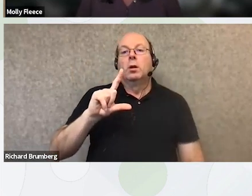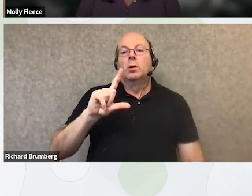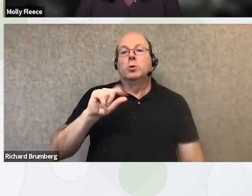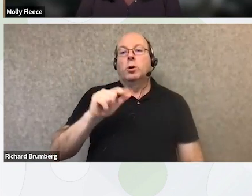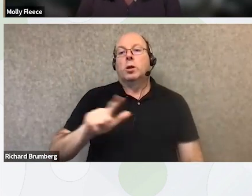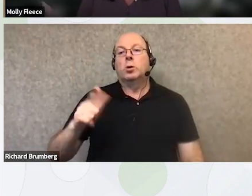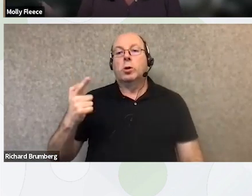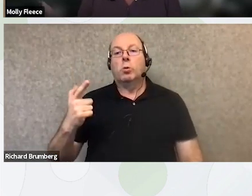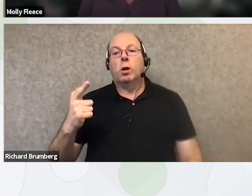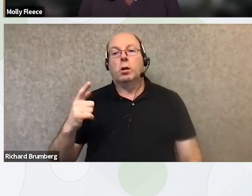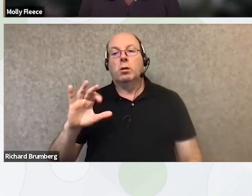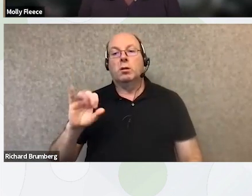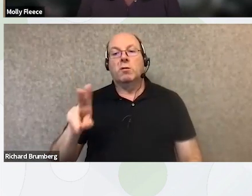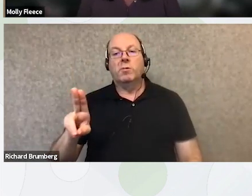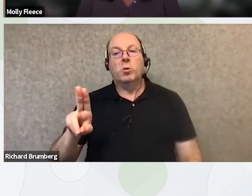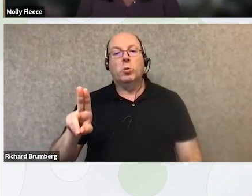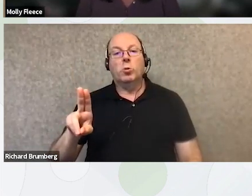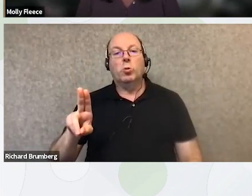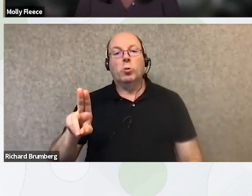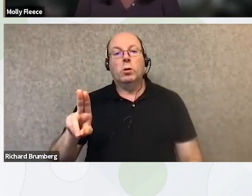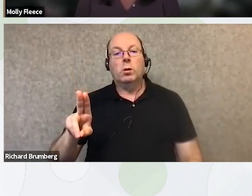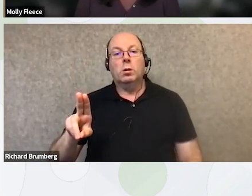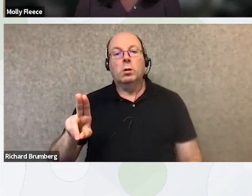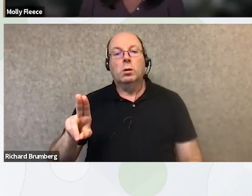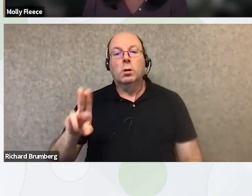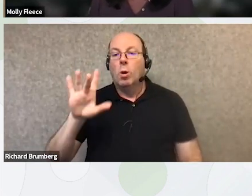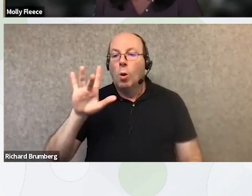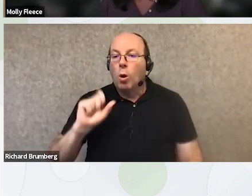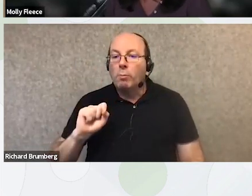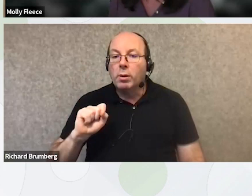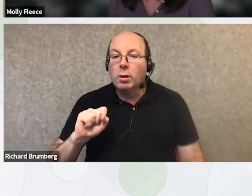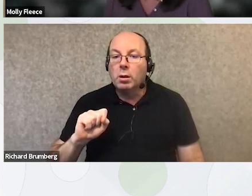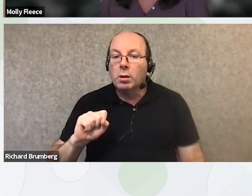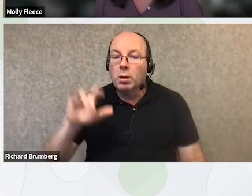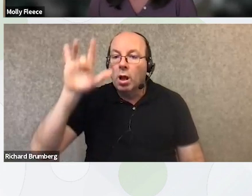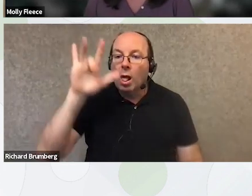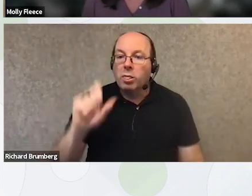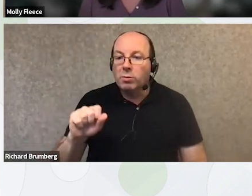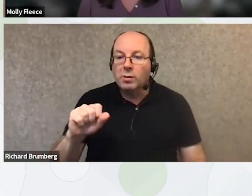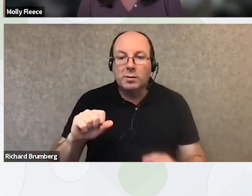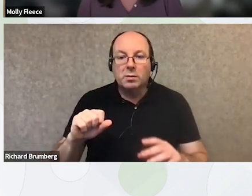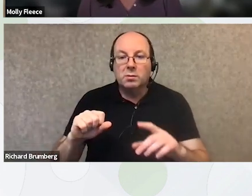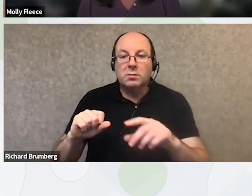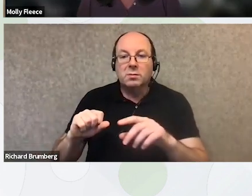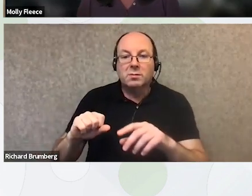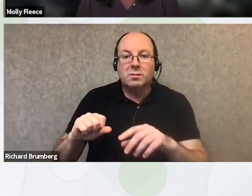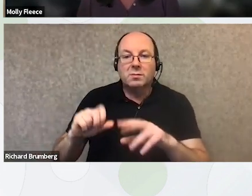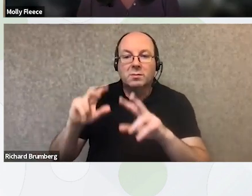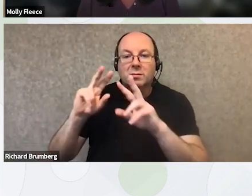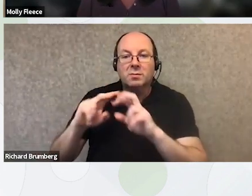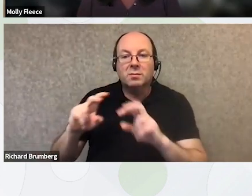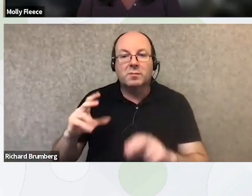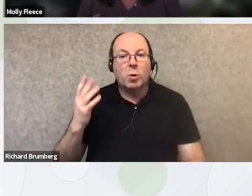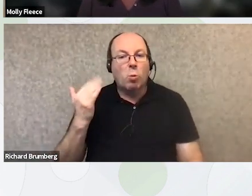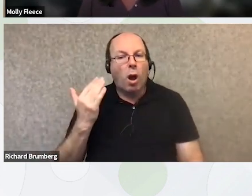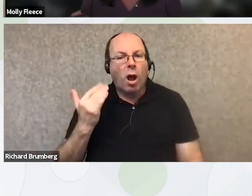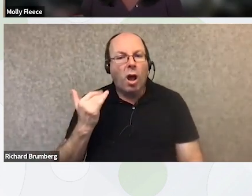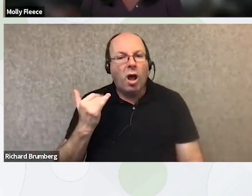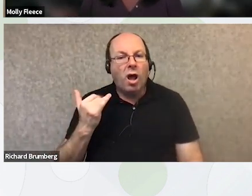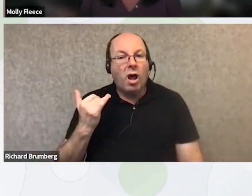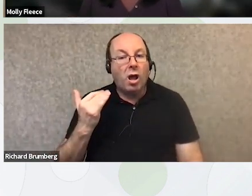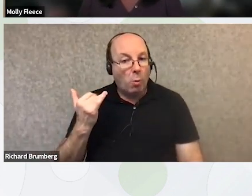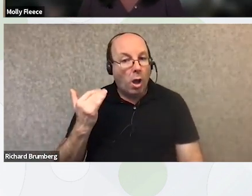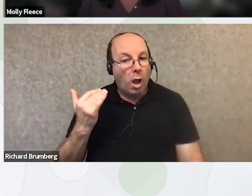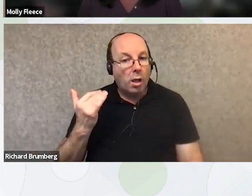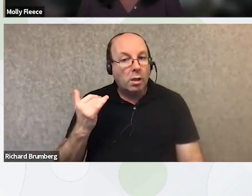vaccine effectiveness bar is notably absent here, and it truly wasn't estimated because of how low and how